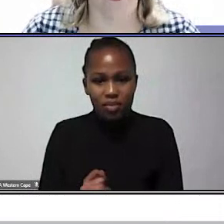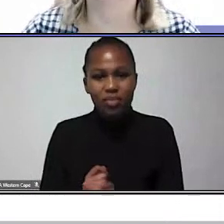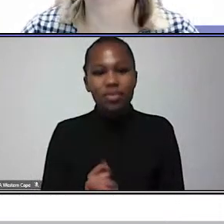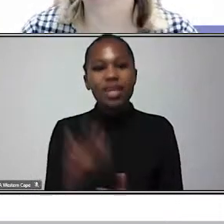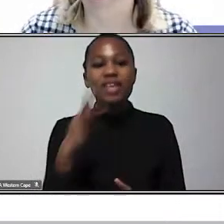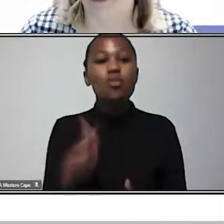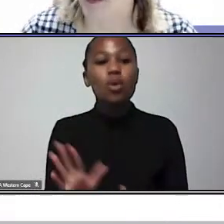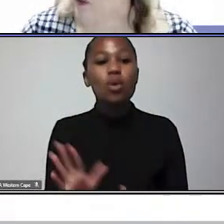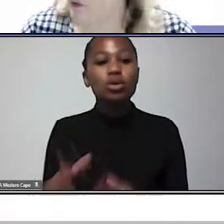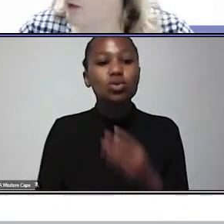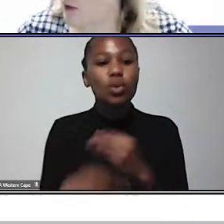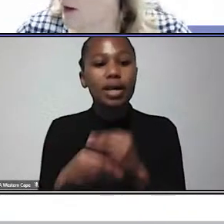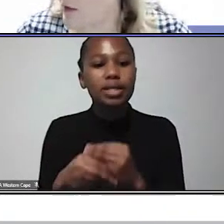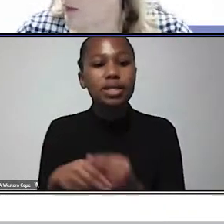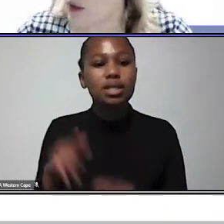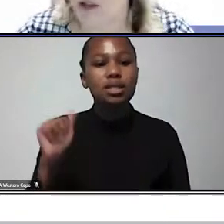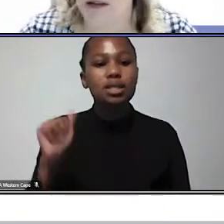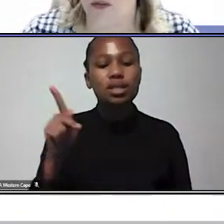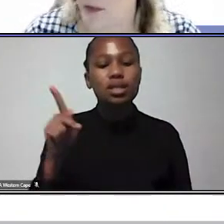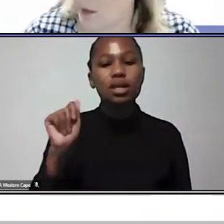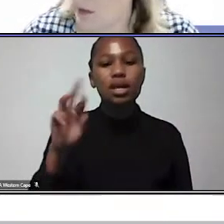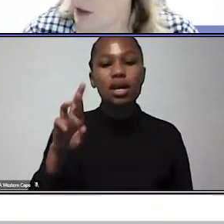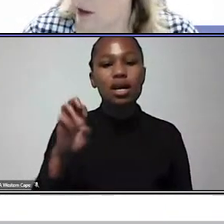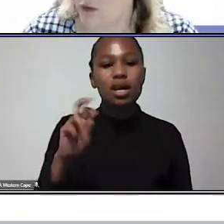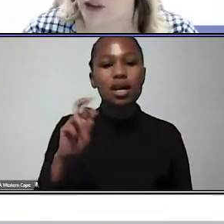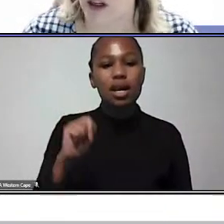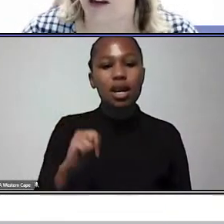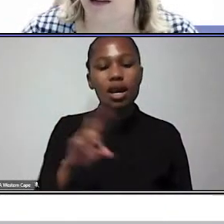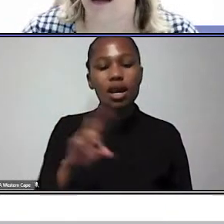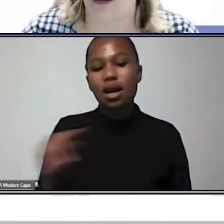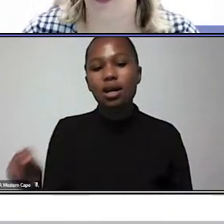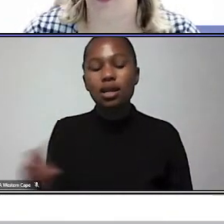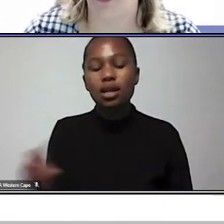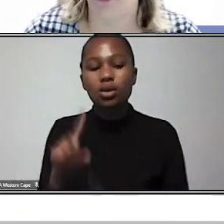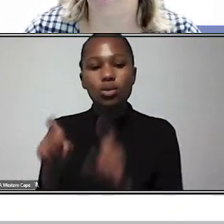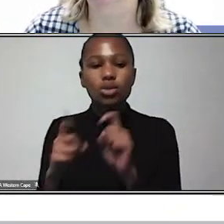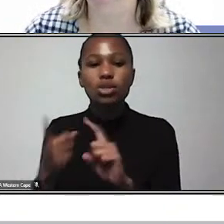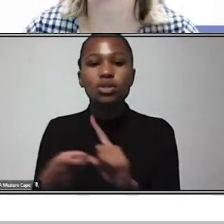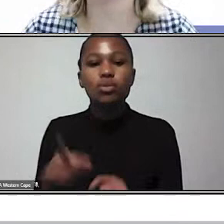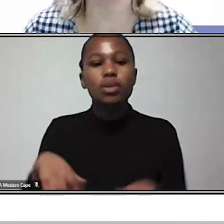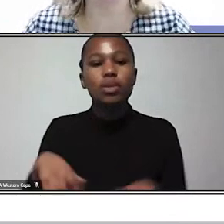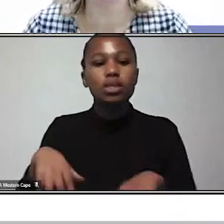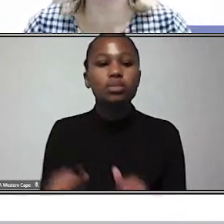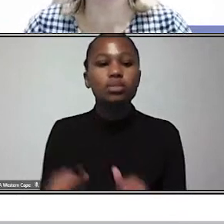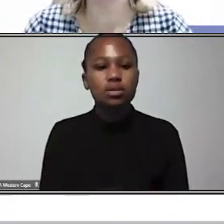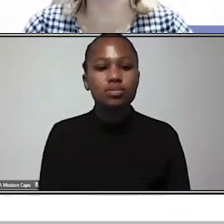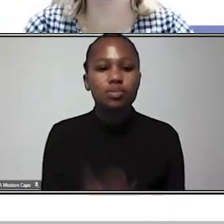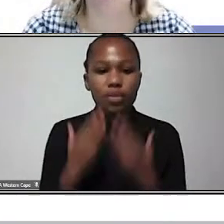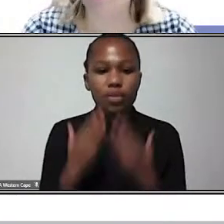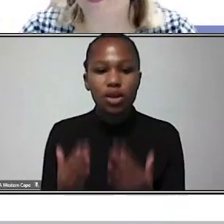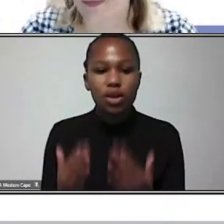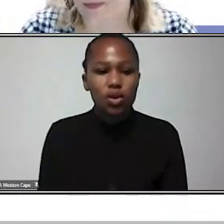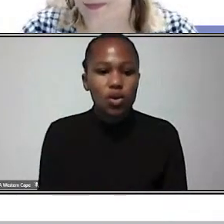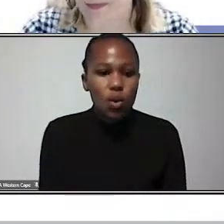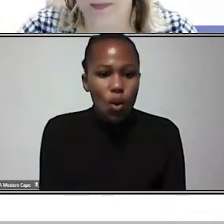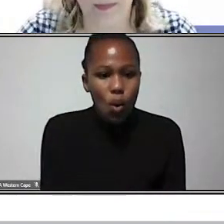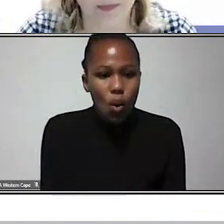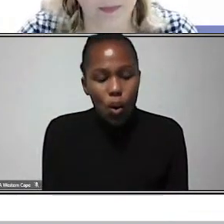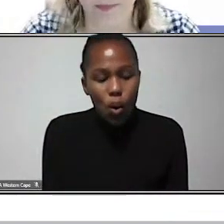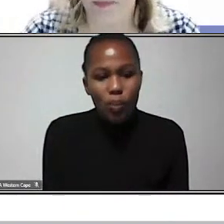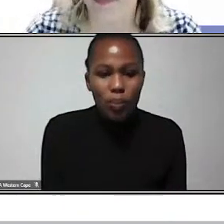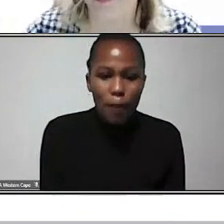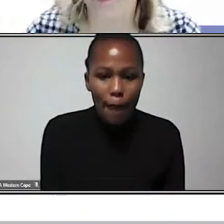add to the other questions from Member Seleko and Chair. Thank you. Sure.